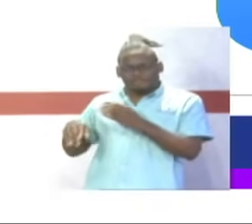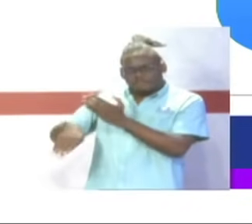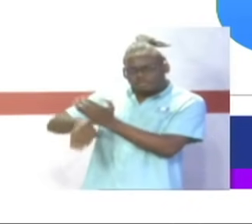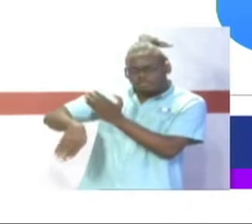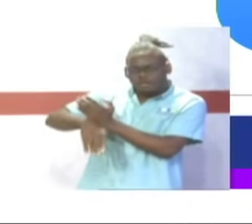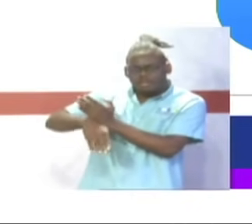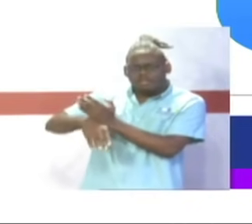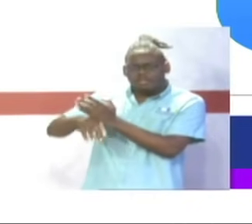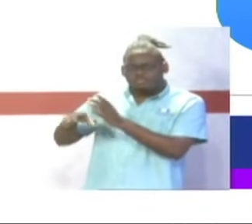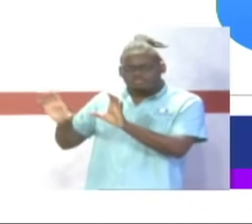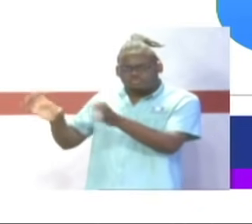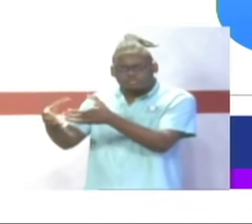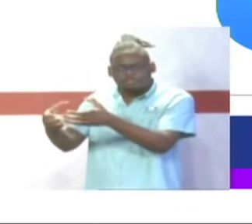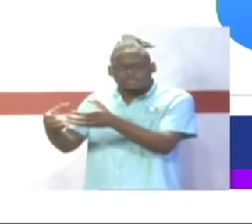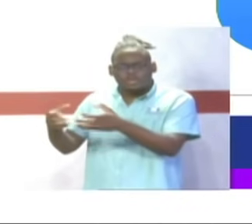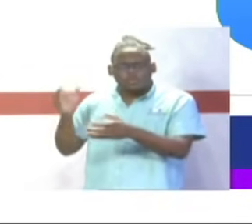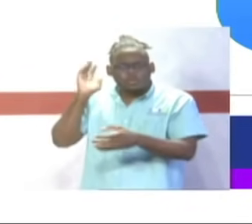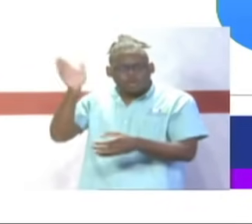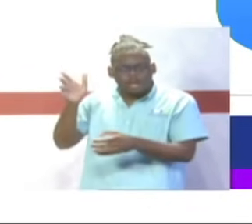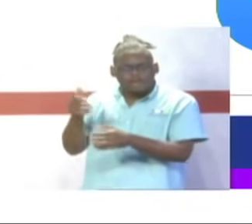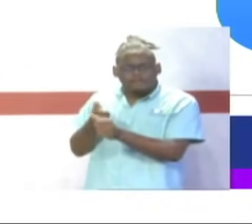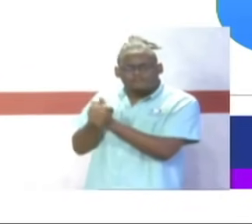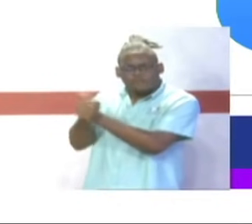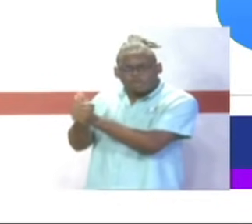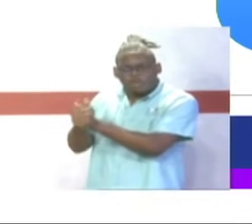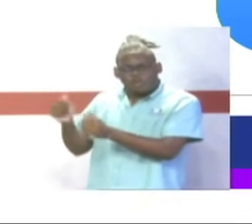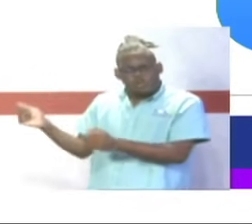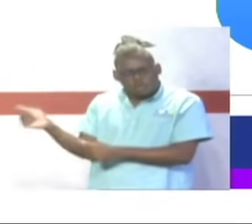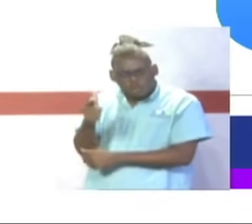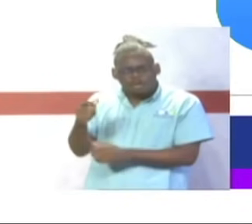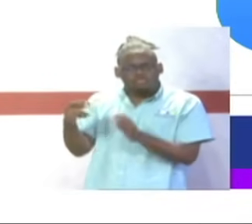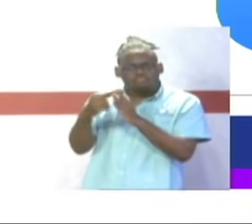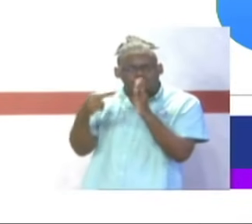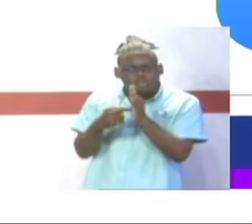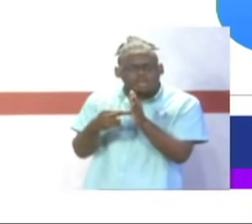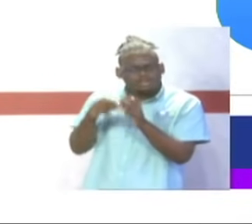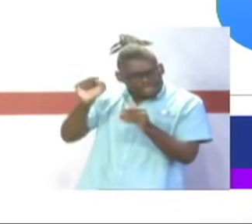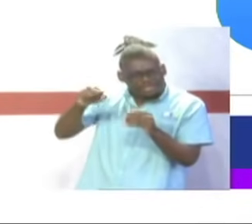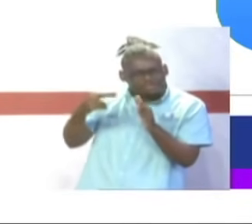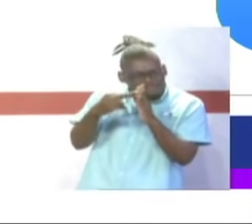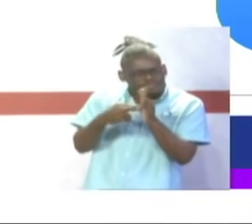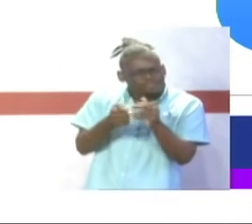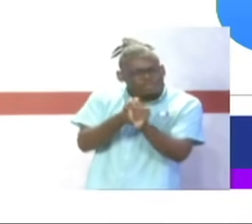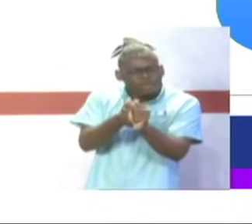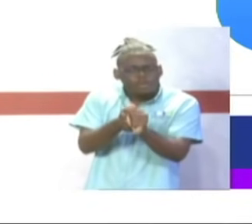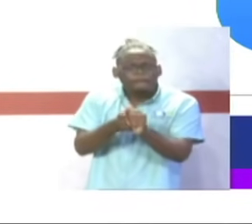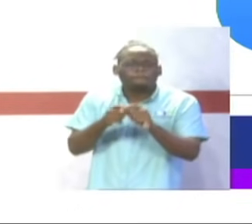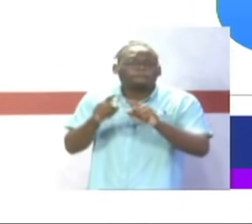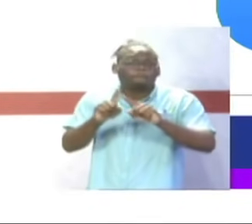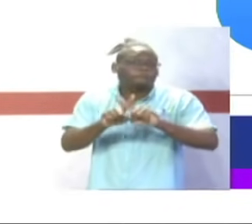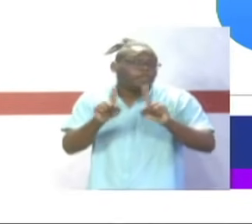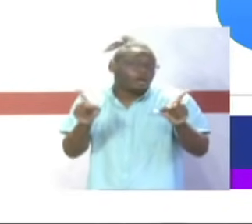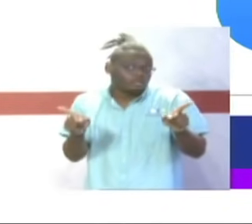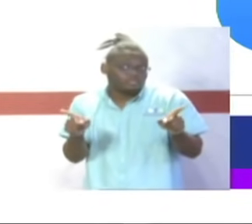implement all strict regulations for players, coaches, support staff, and even spectators. So just wanted to